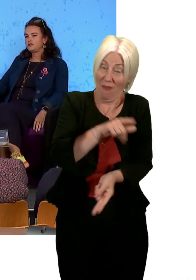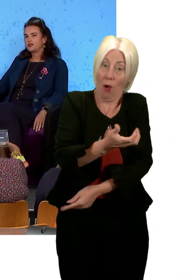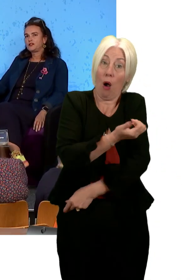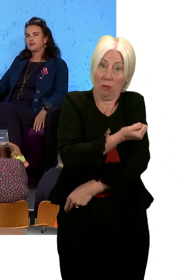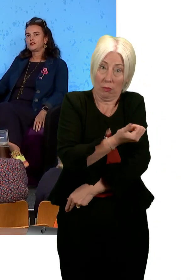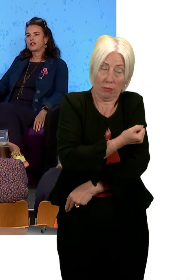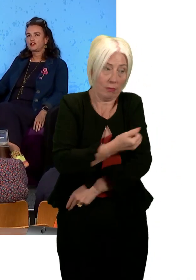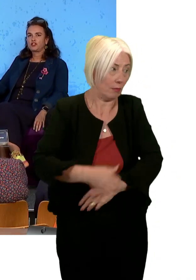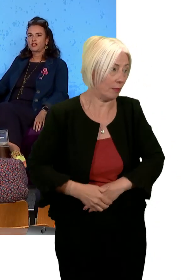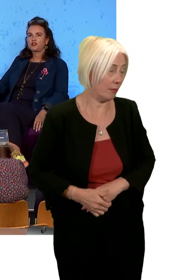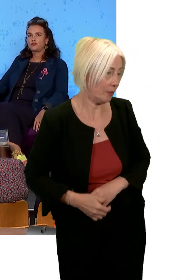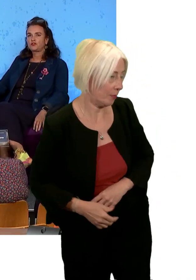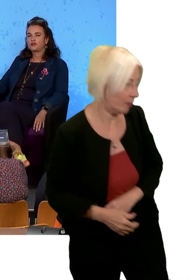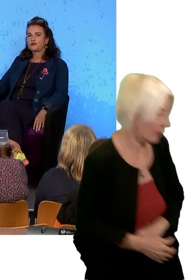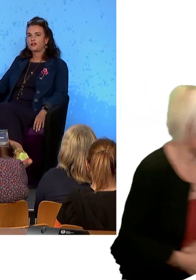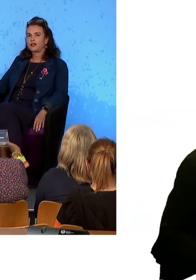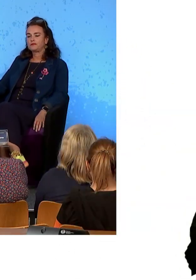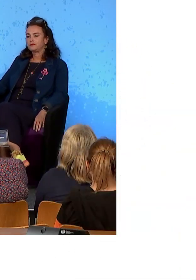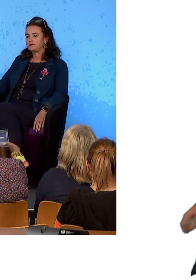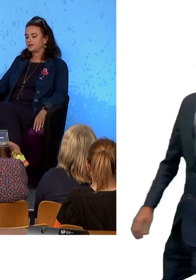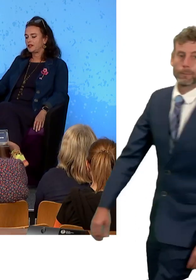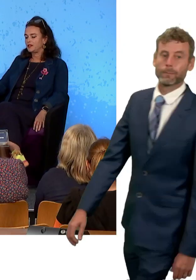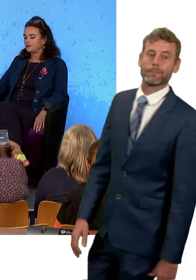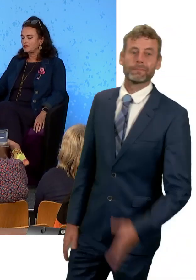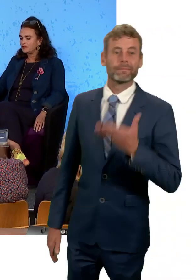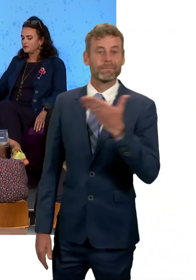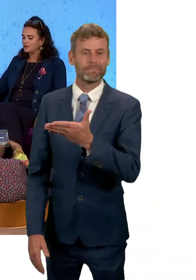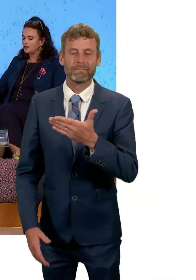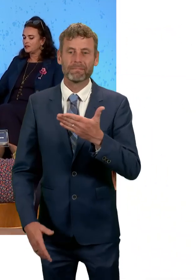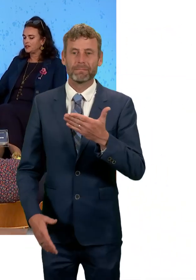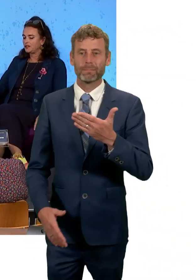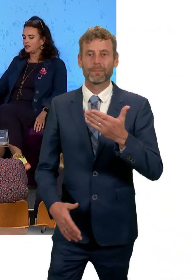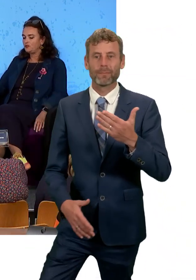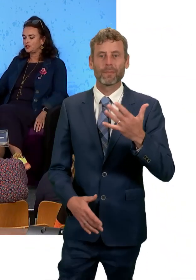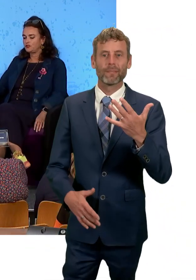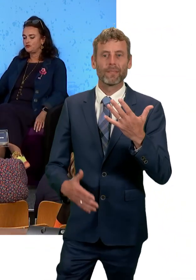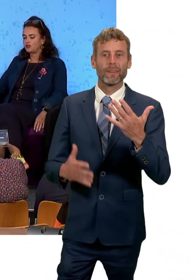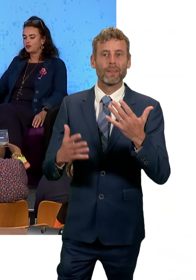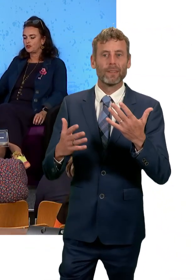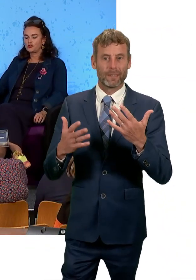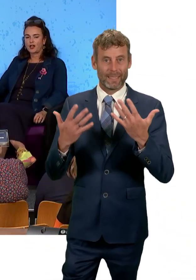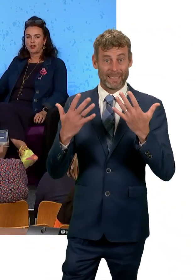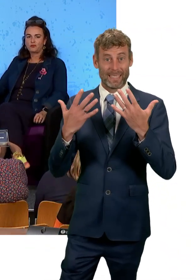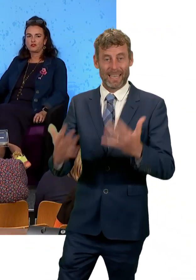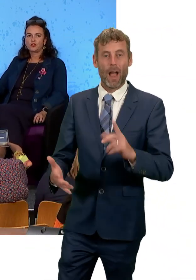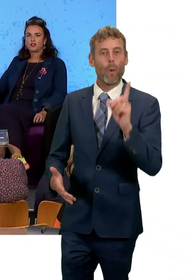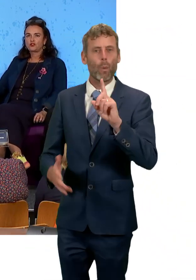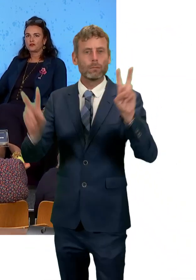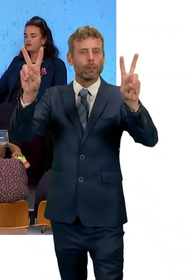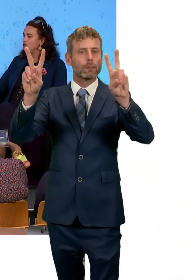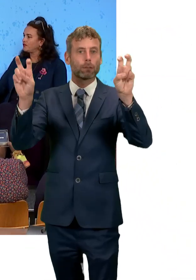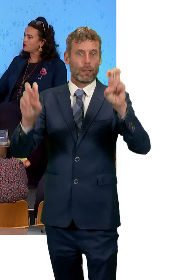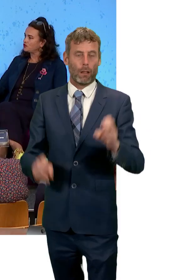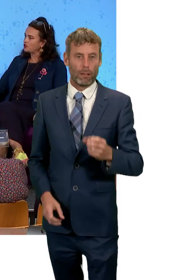So the catchy title sort of alluding to junk or jabs as